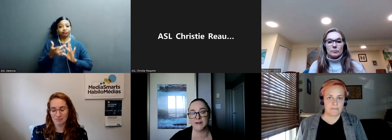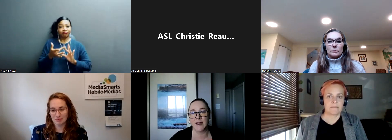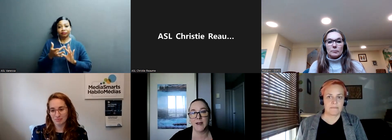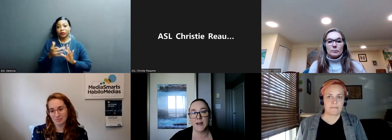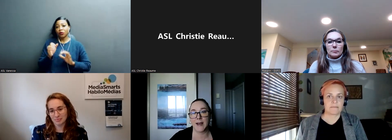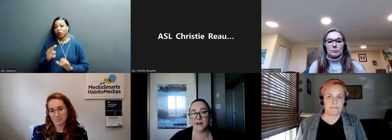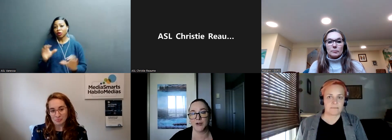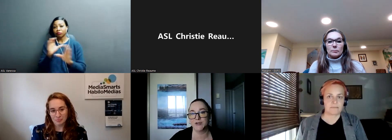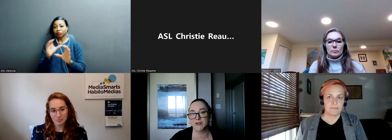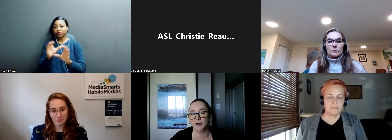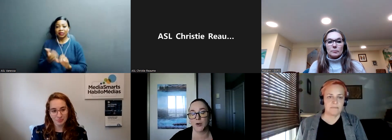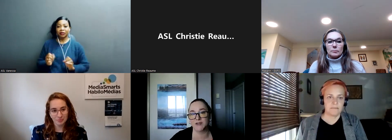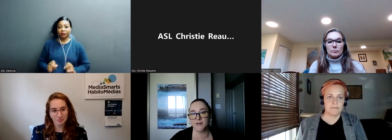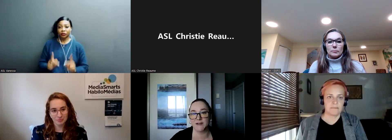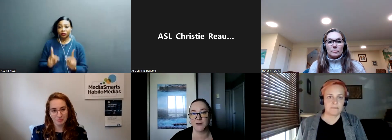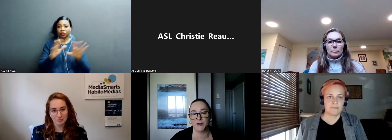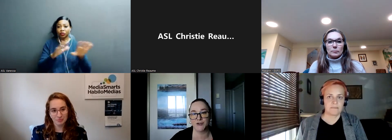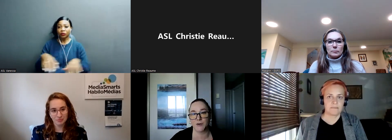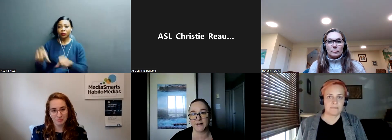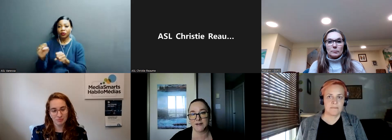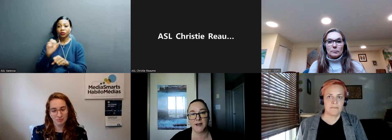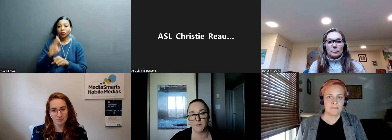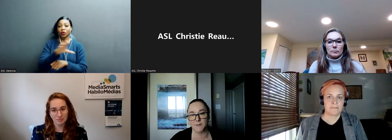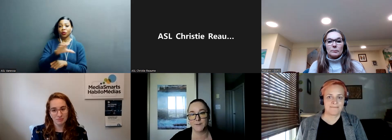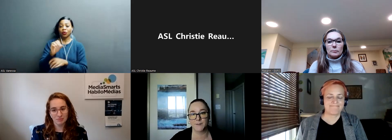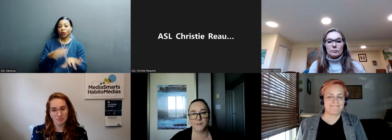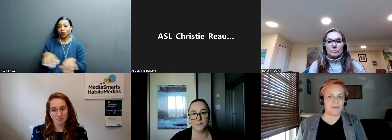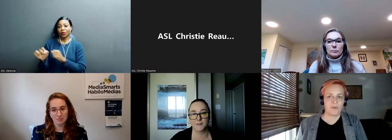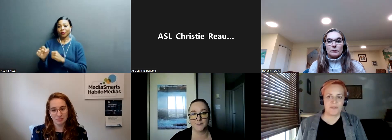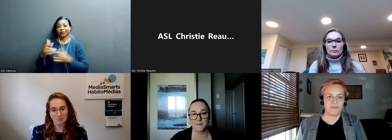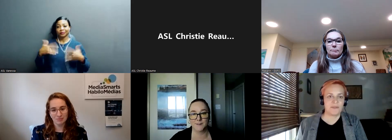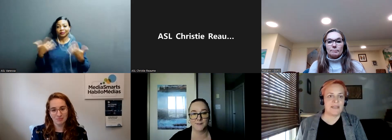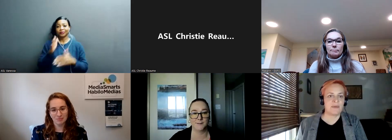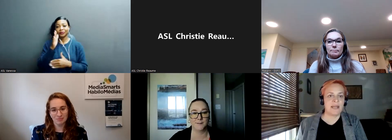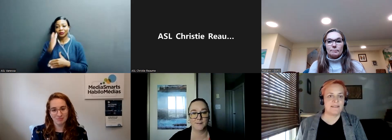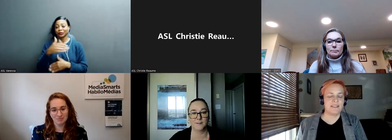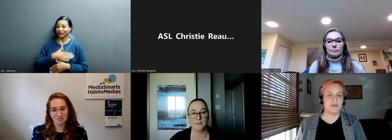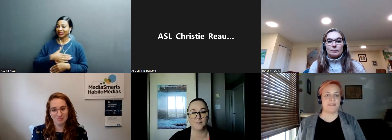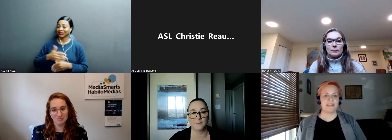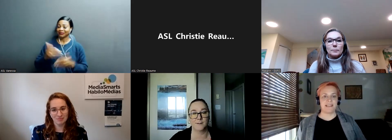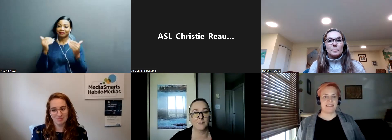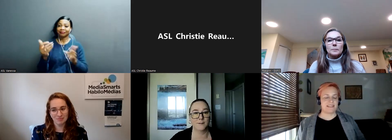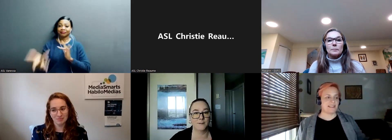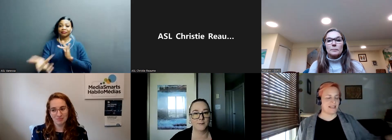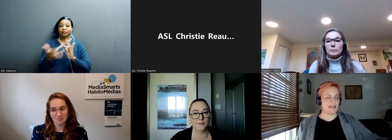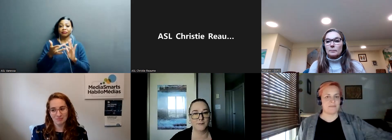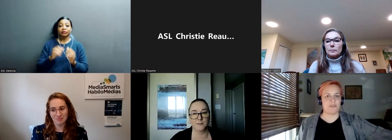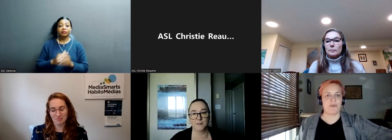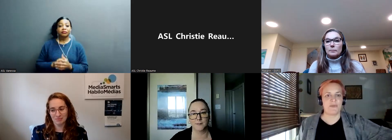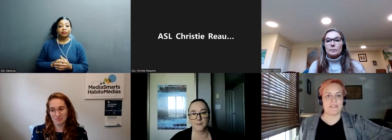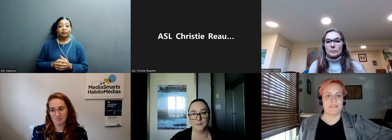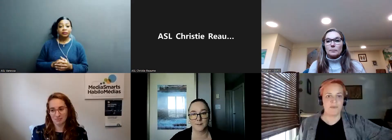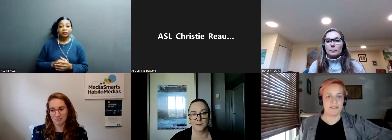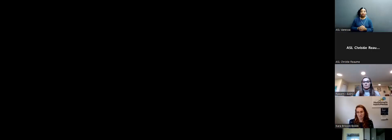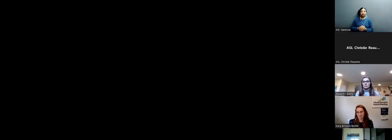opportunities uh to host or co-host events in the future don't hesitate wonderful and ran I think you have a slide that